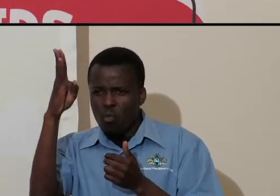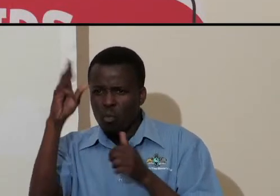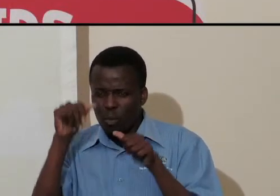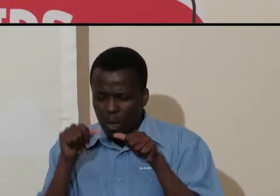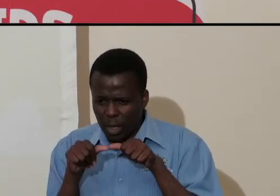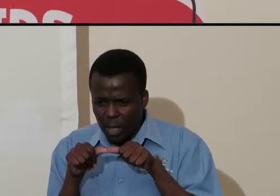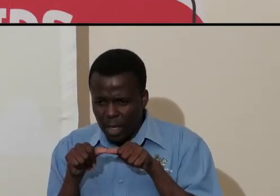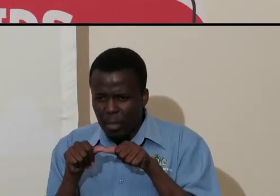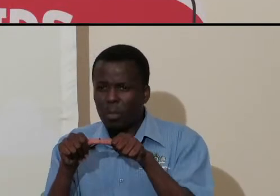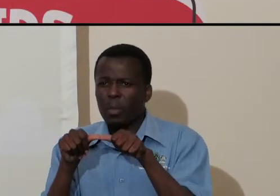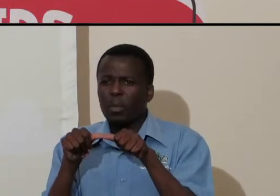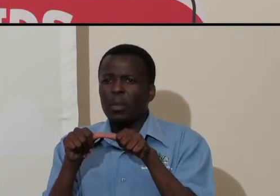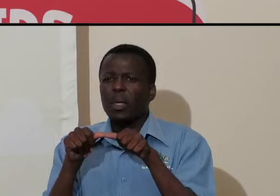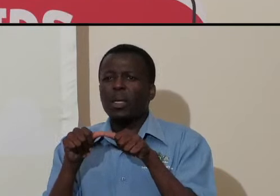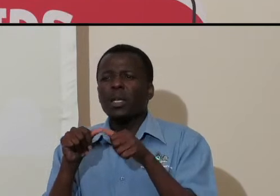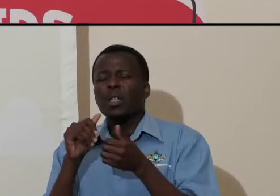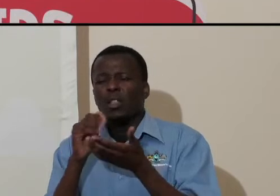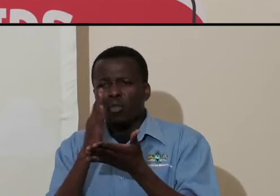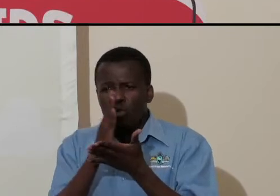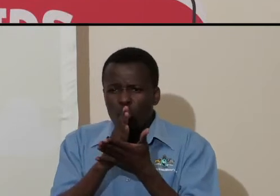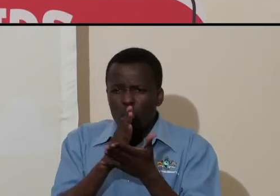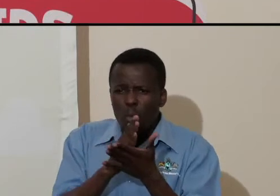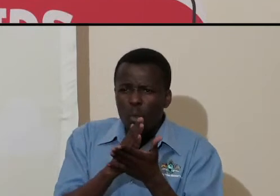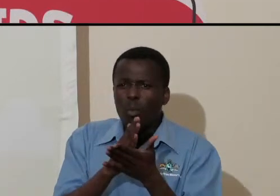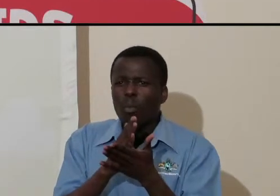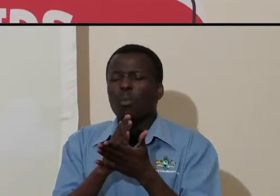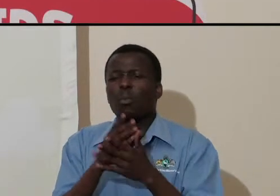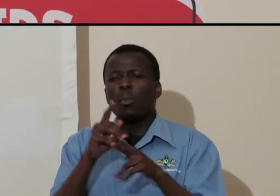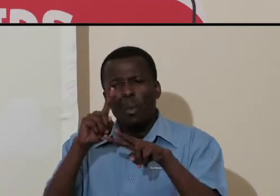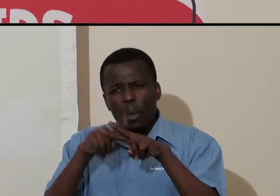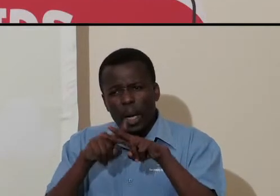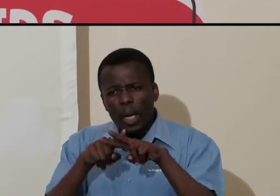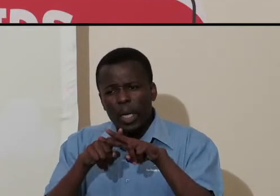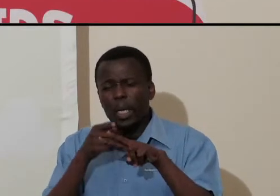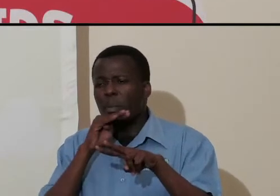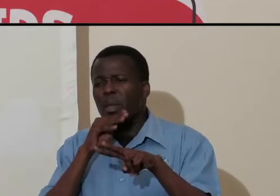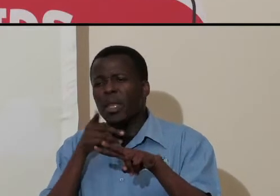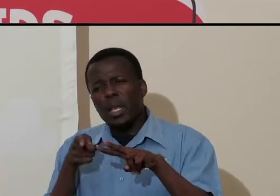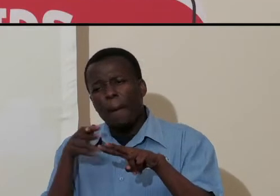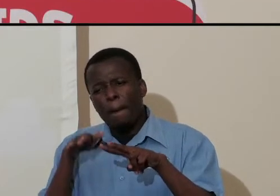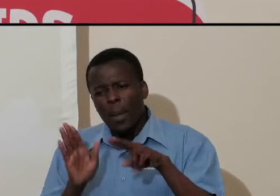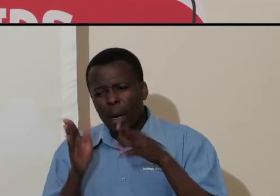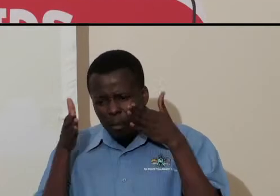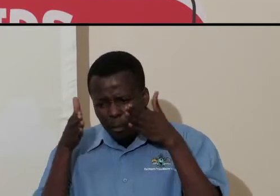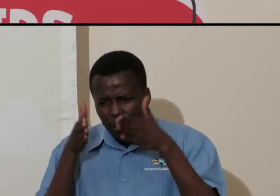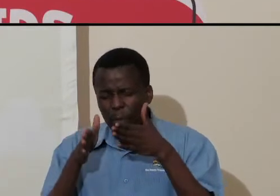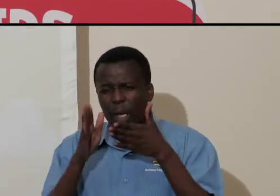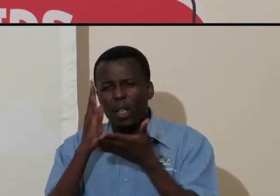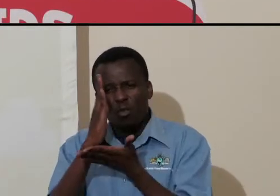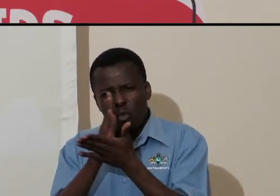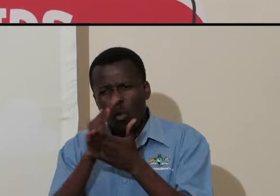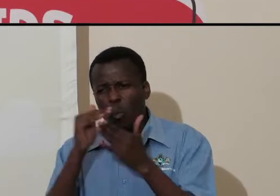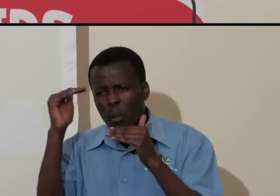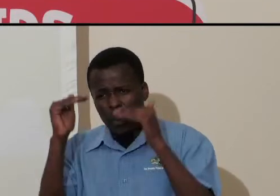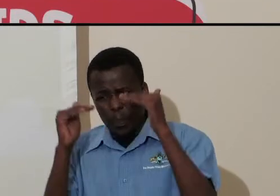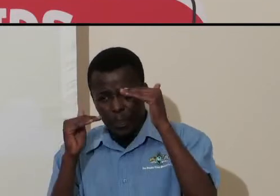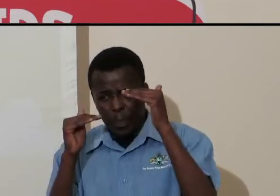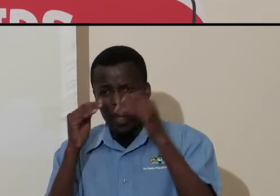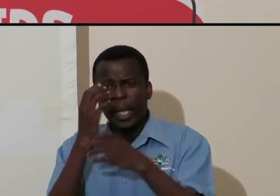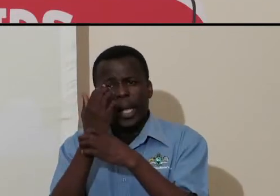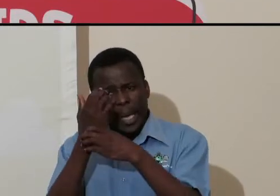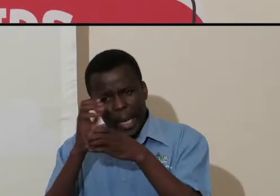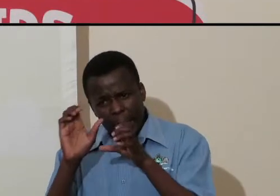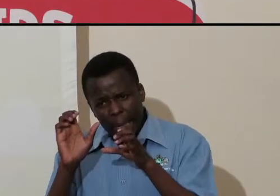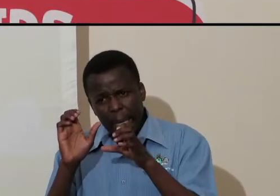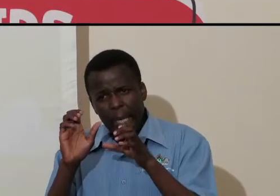on HIV and AIDS, which includes addressing inequalities. Related to this, member states are urged to